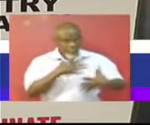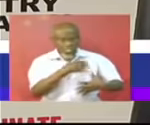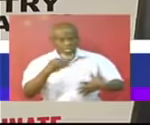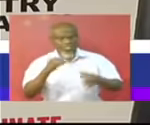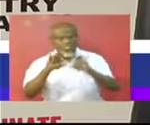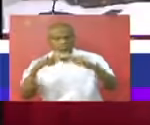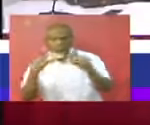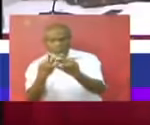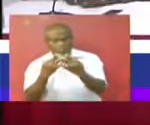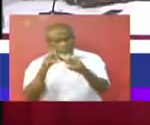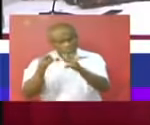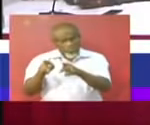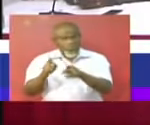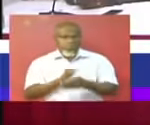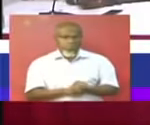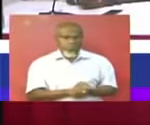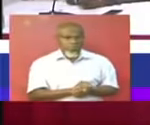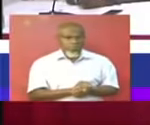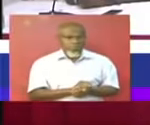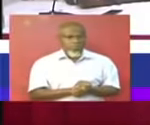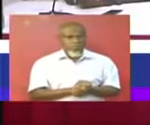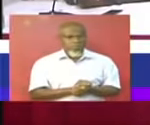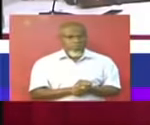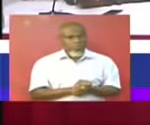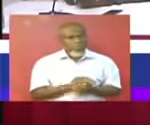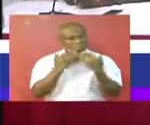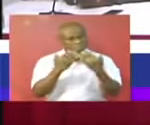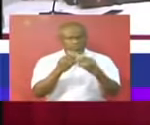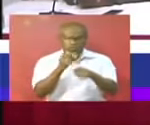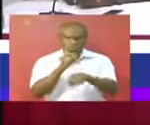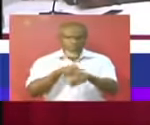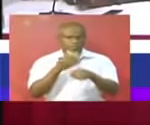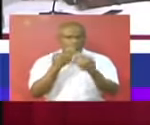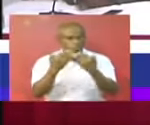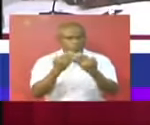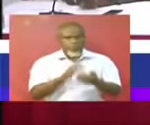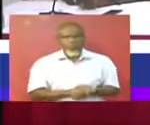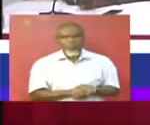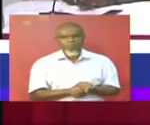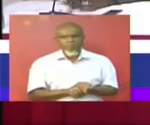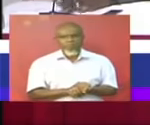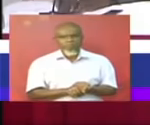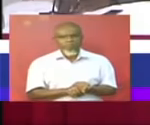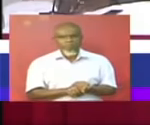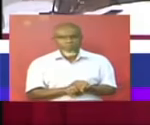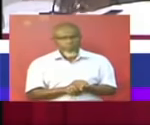attentiveness. And thank you very much, Dr. Mohammed. This morning,